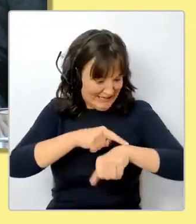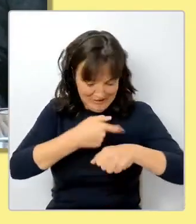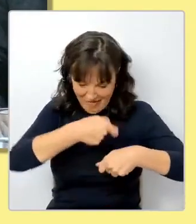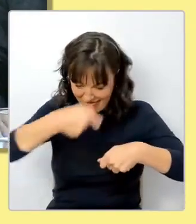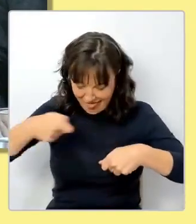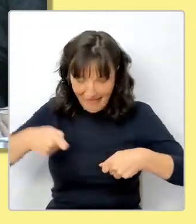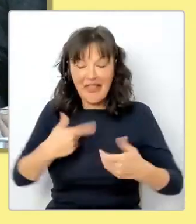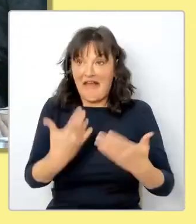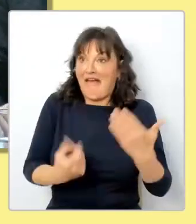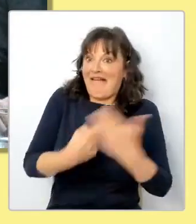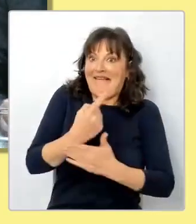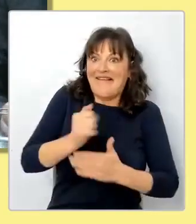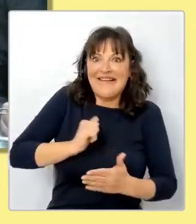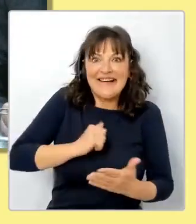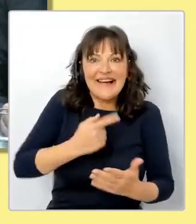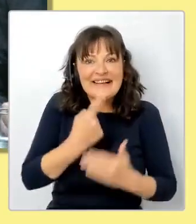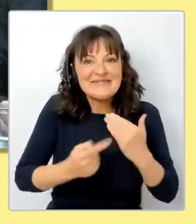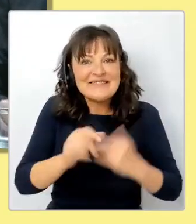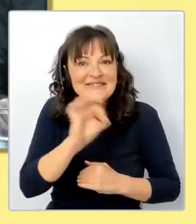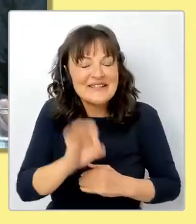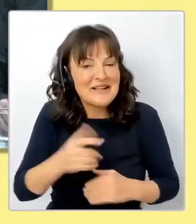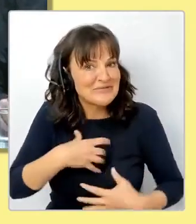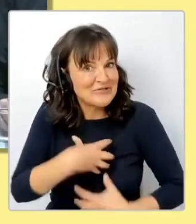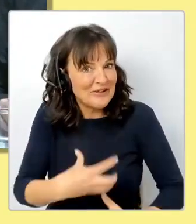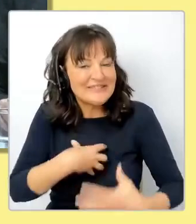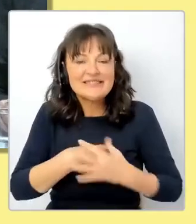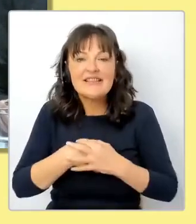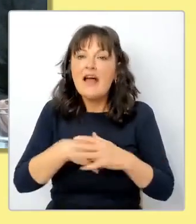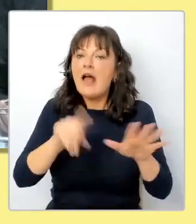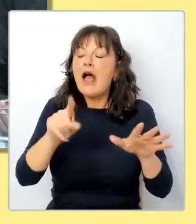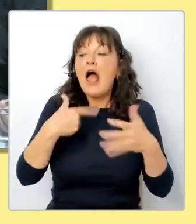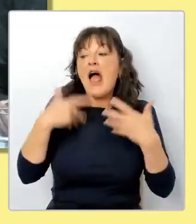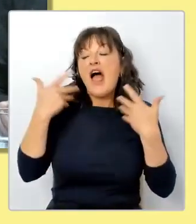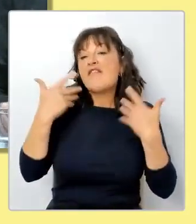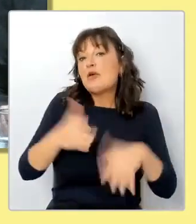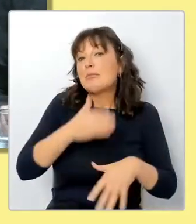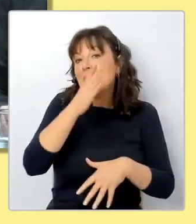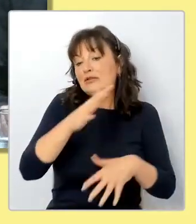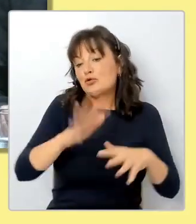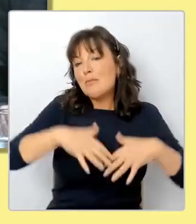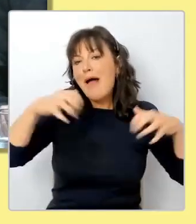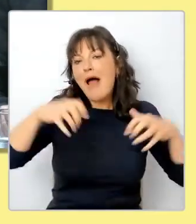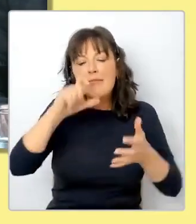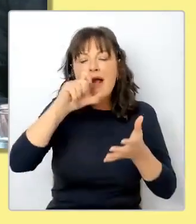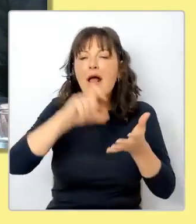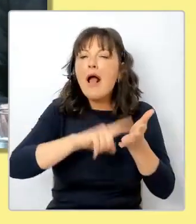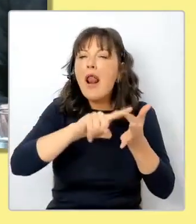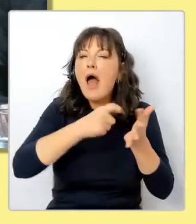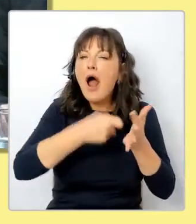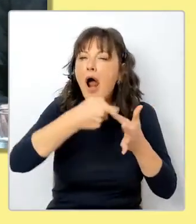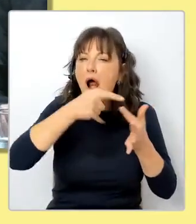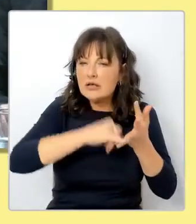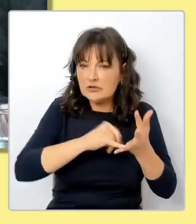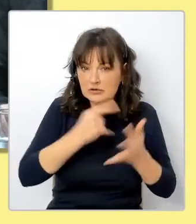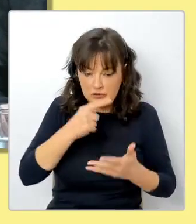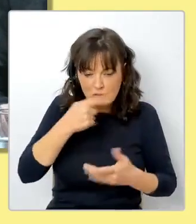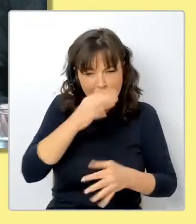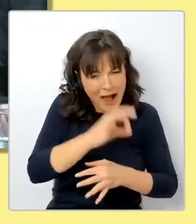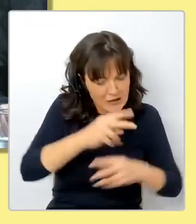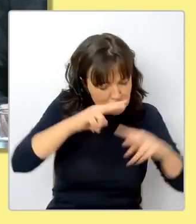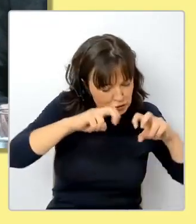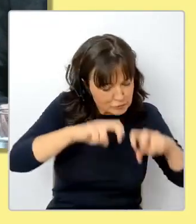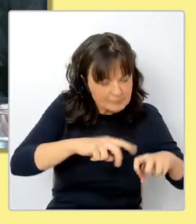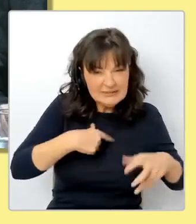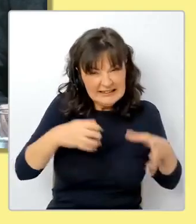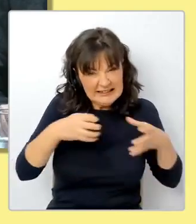up. So, yeah, I've actually been to the parliamentary clerks to look at exactly this question. So me and my team went into talks,